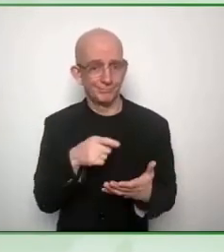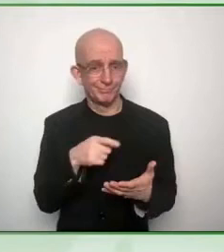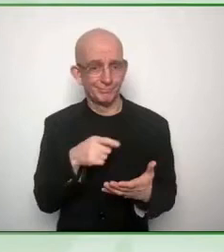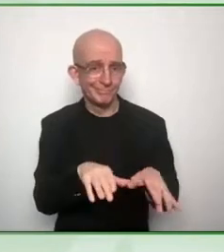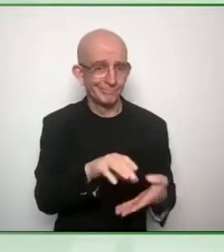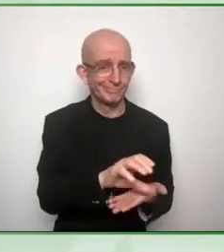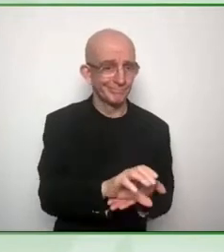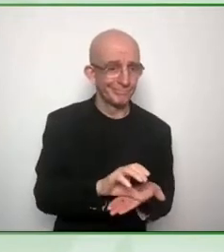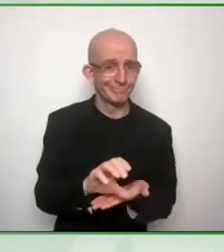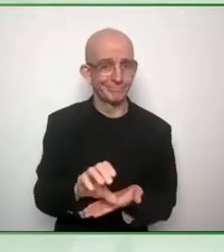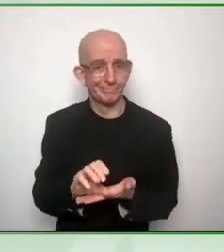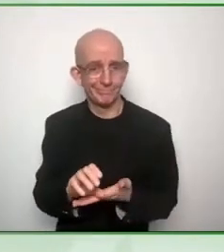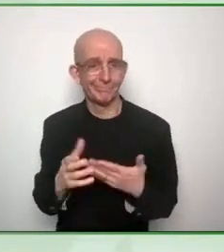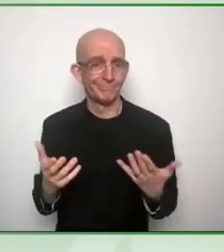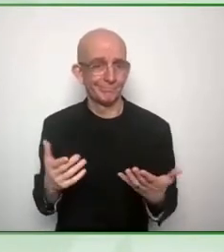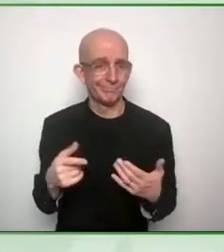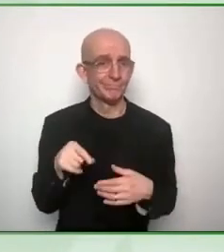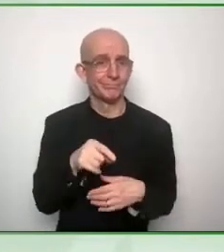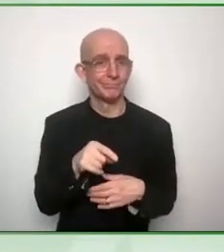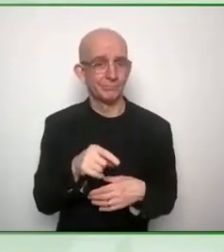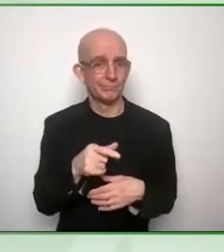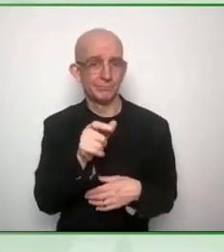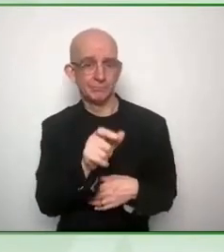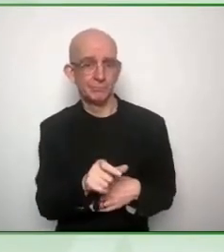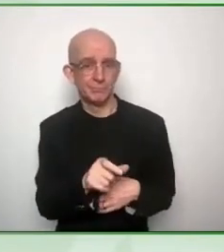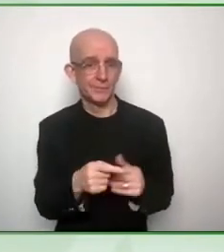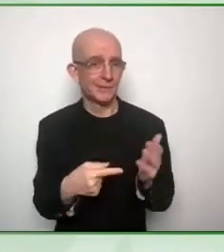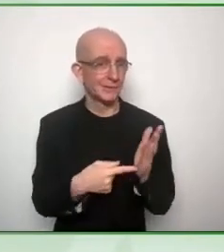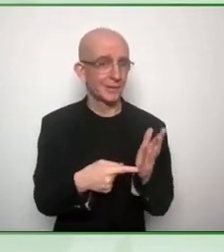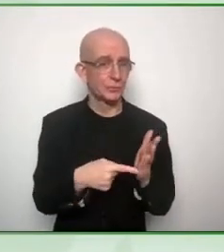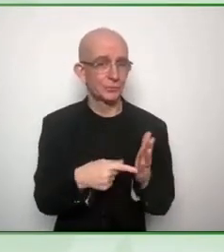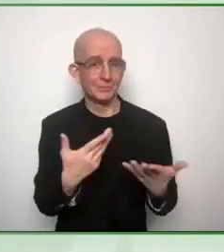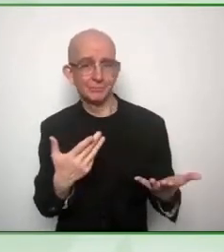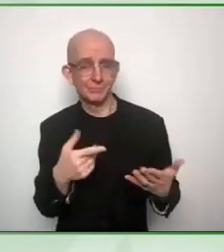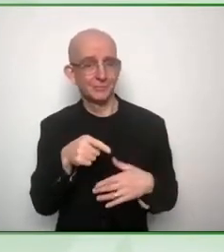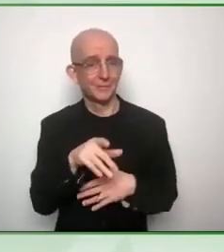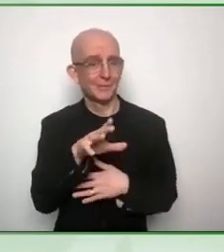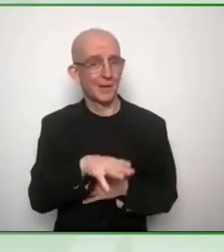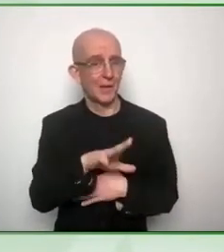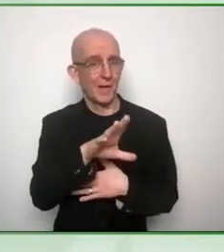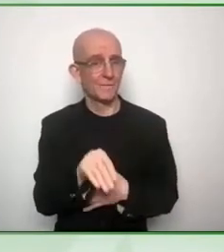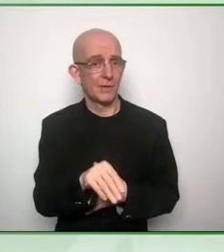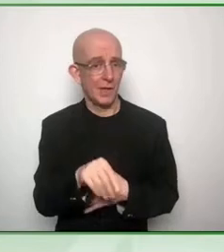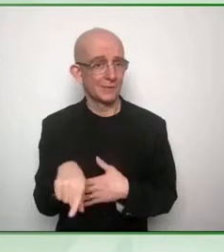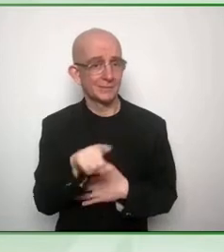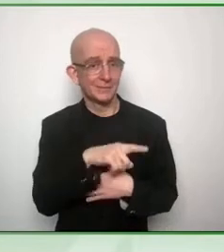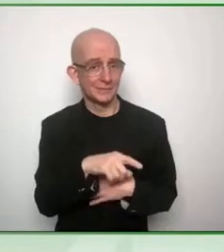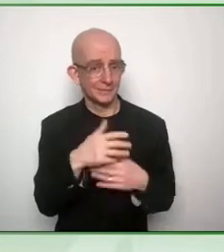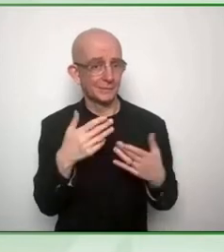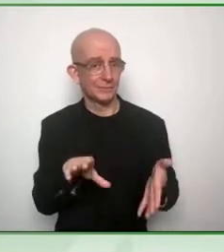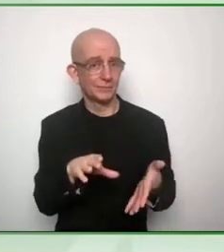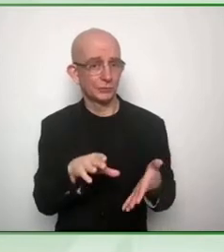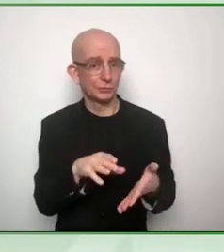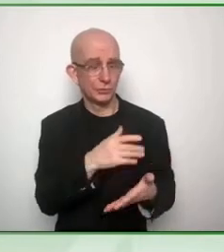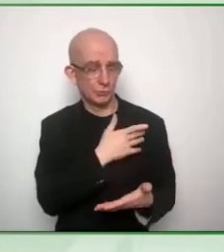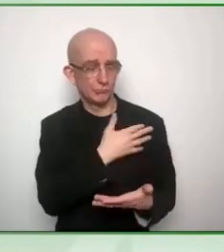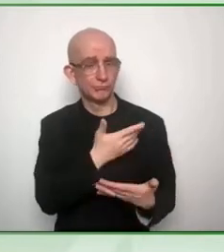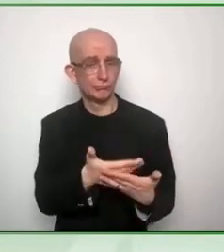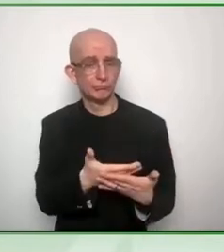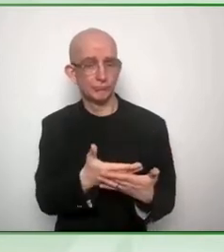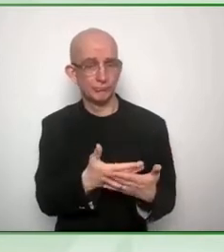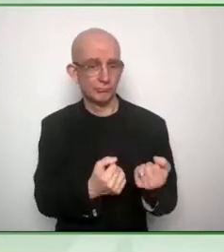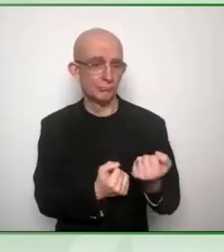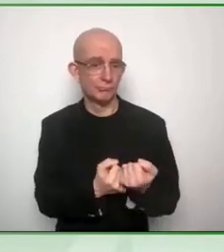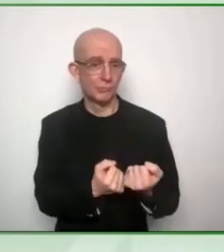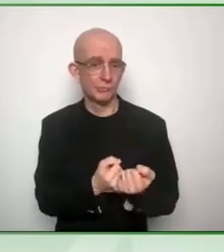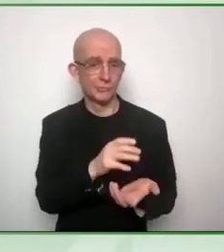procure the equipment and to get the business going and to finish the app. And then I'm going into another round of funding now as well as this big government